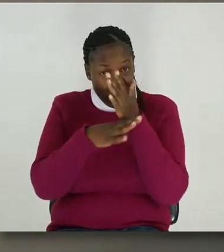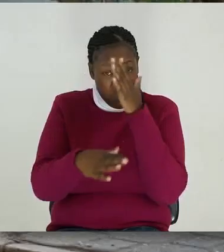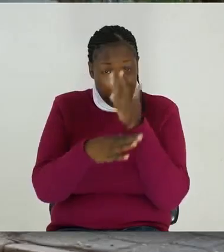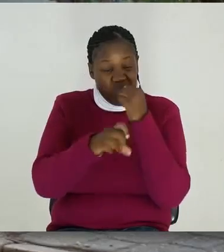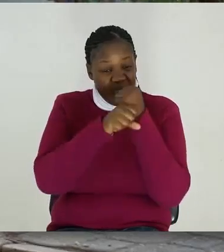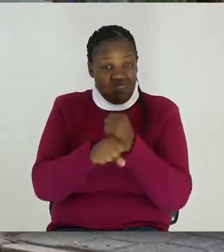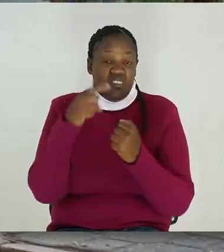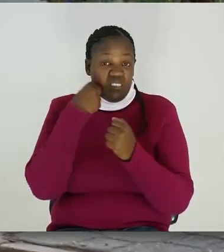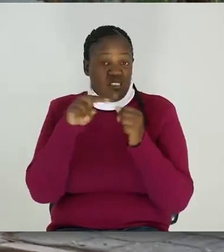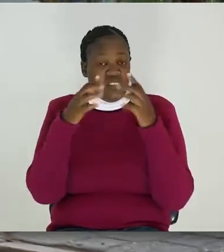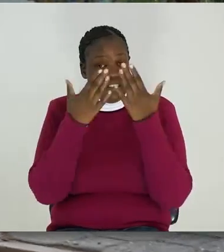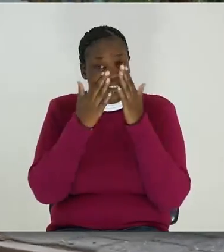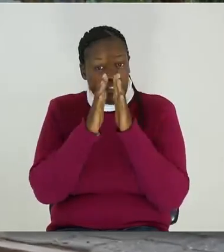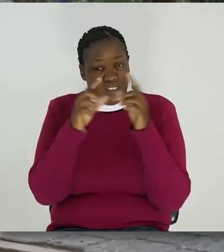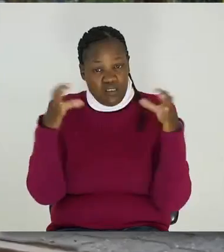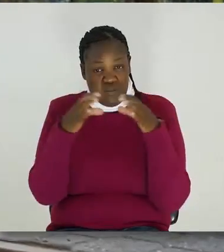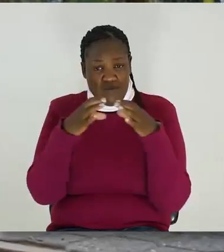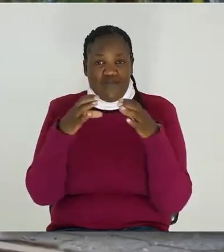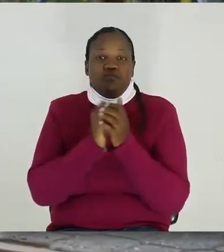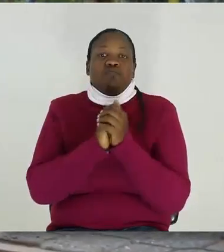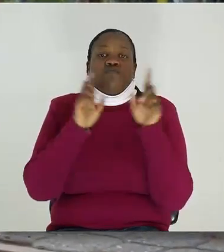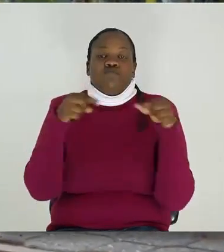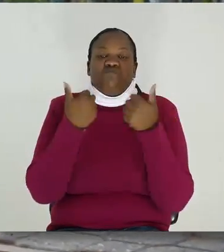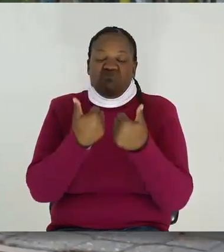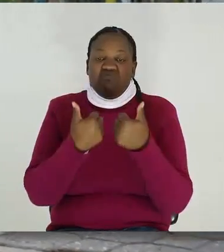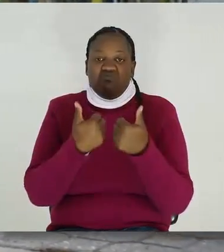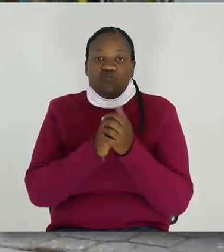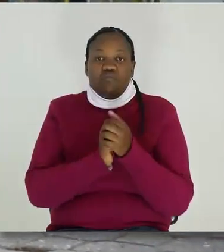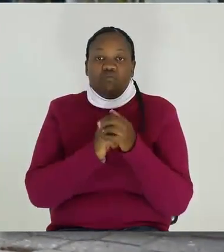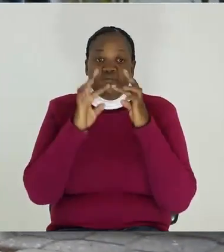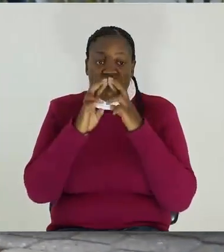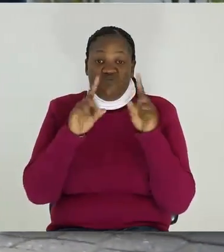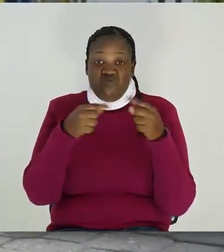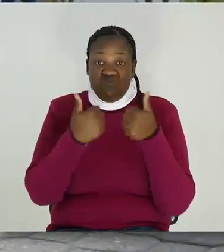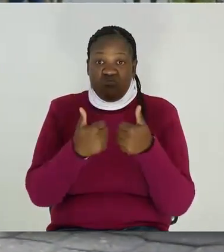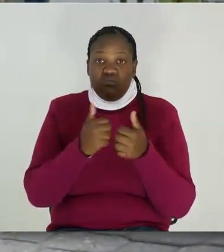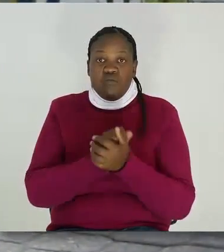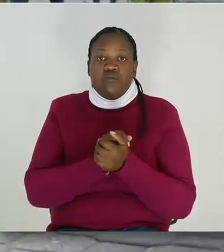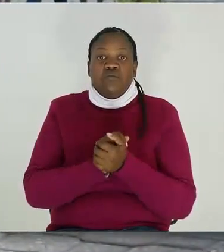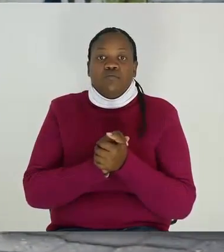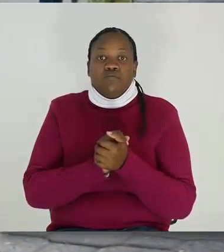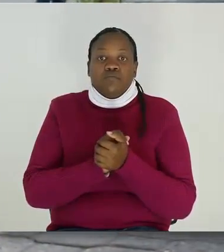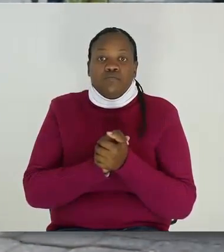language class. Don't worry, I've got everything under control. I hope so.